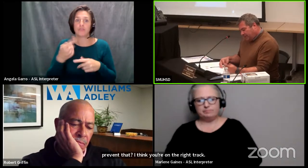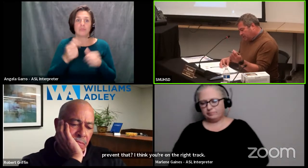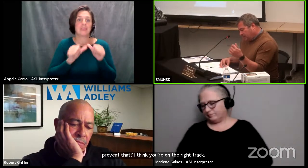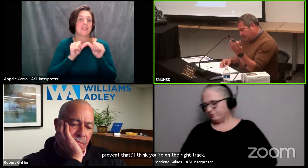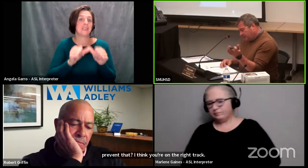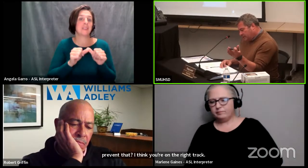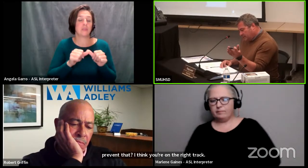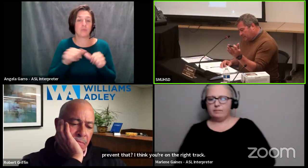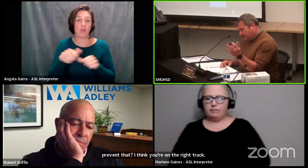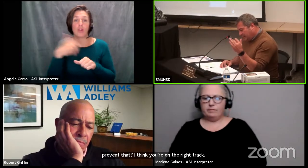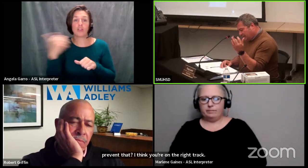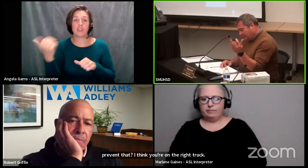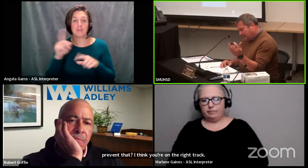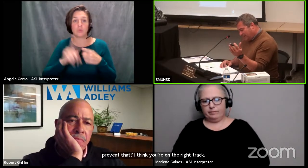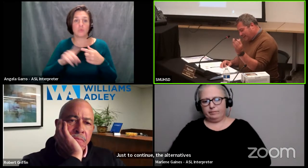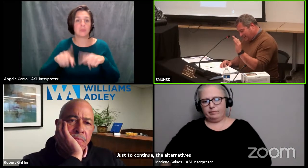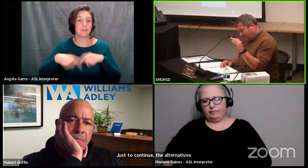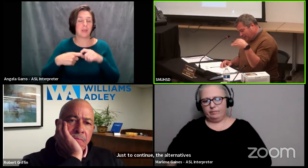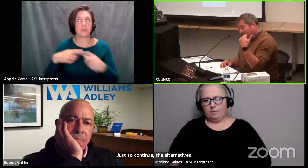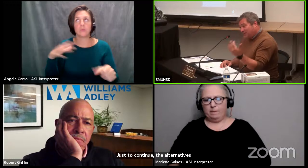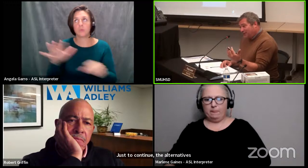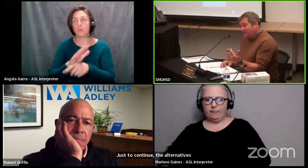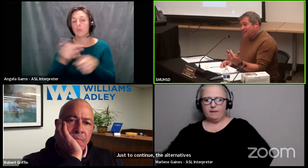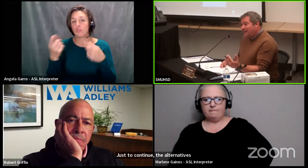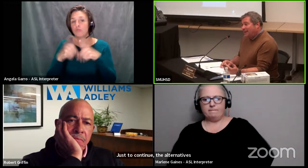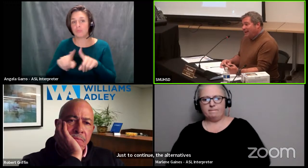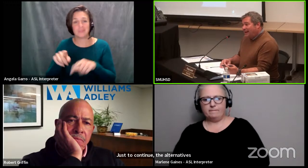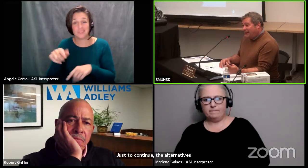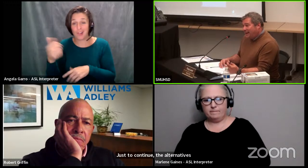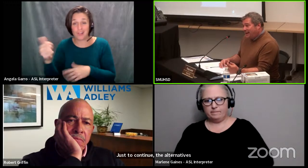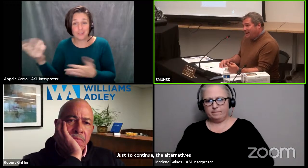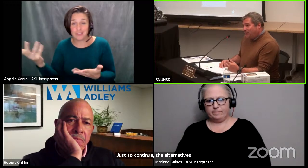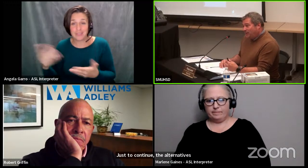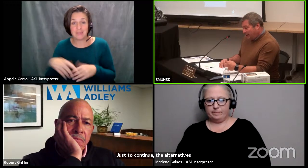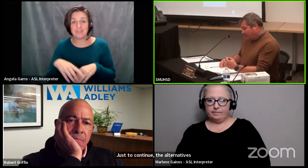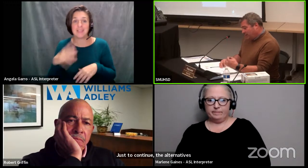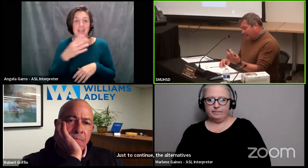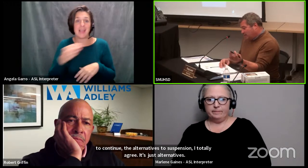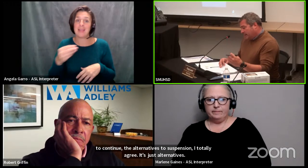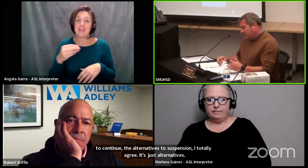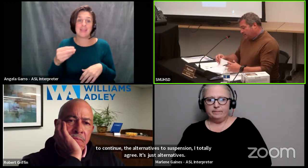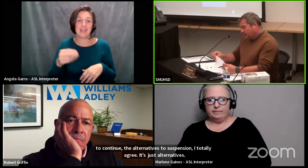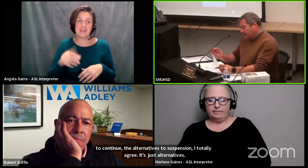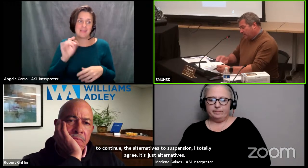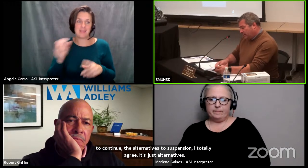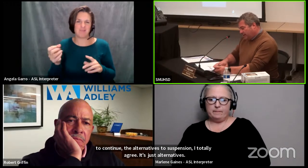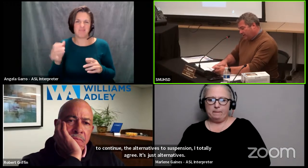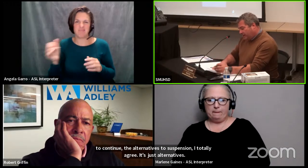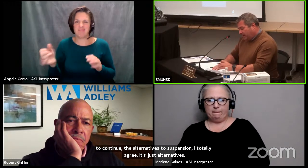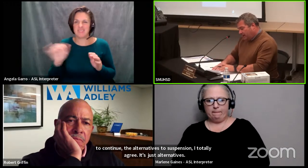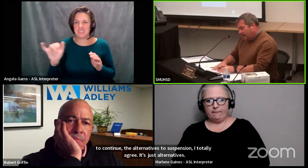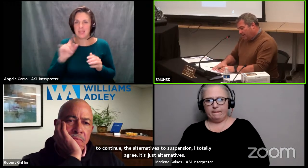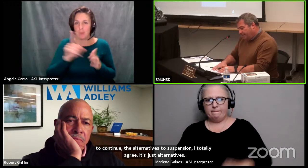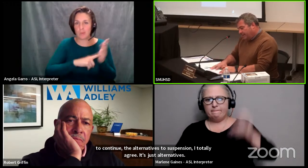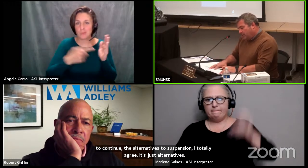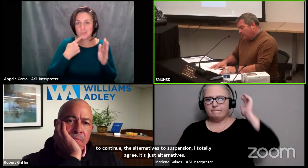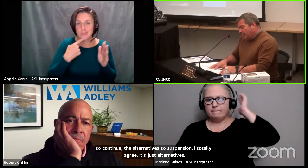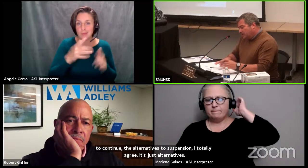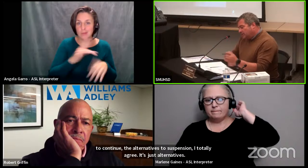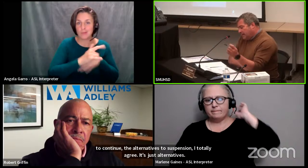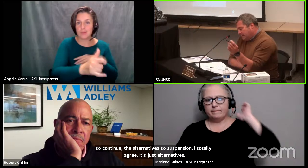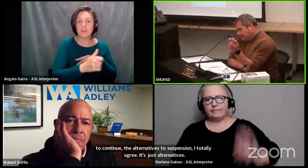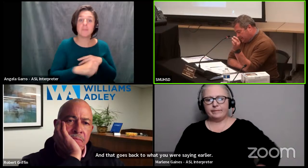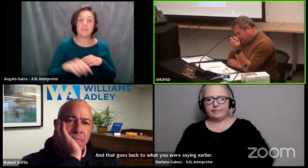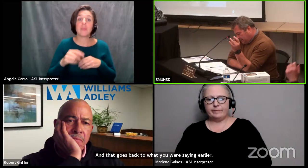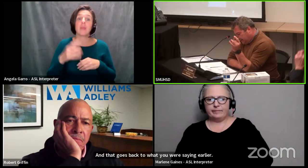the alternatives to suspension, I totally agreed. It's just alternatives. And that goes back to what you were saying earlier. When we get